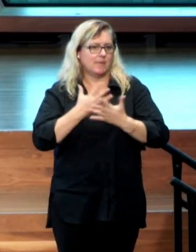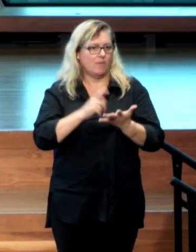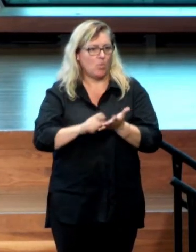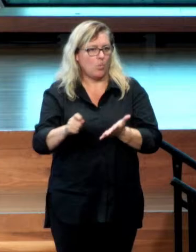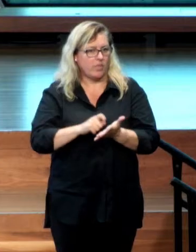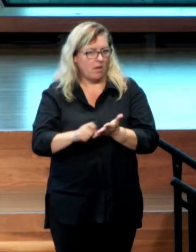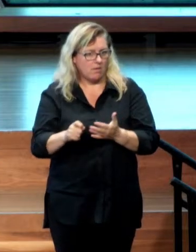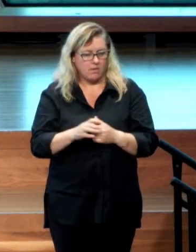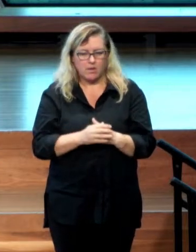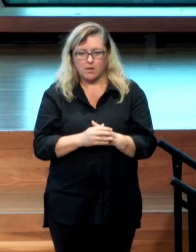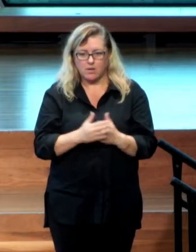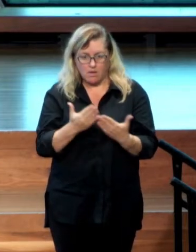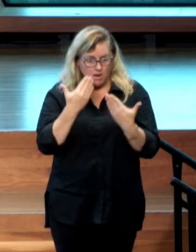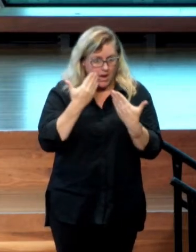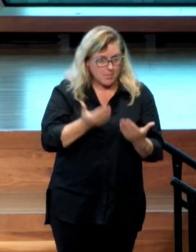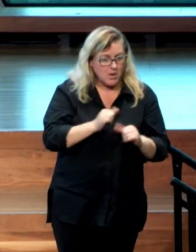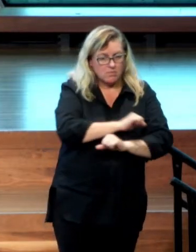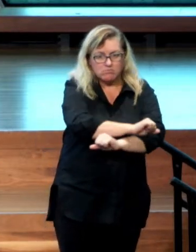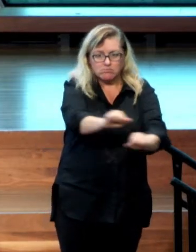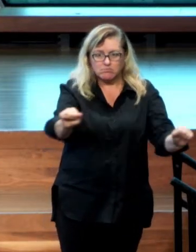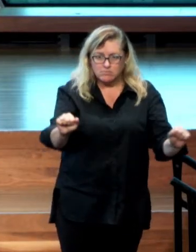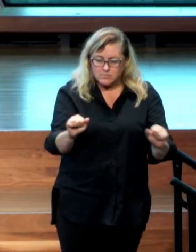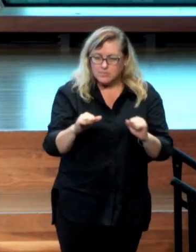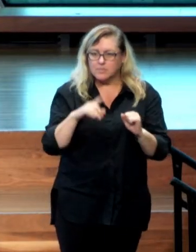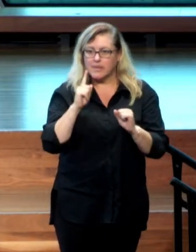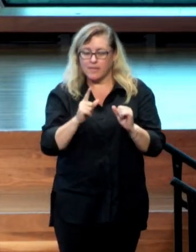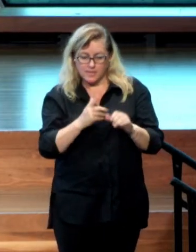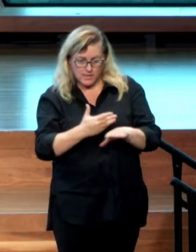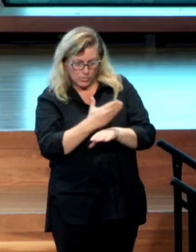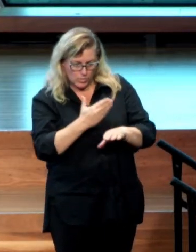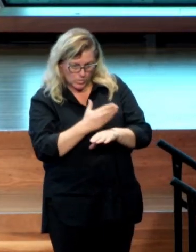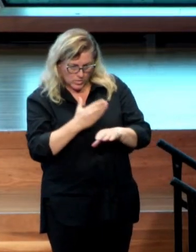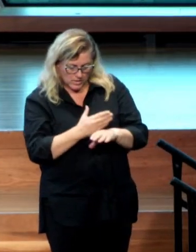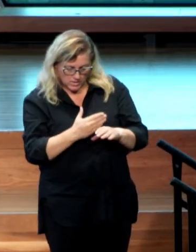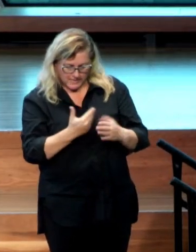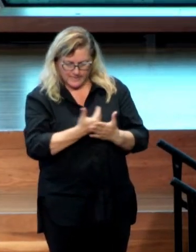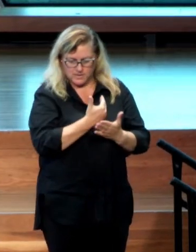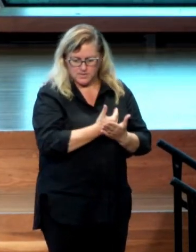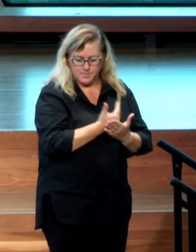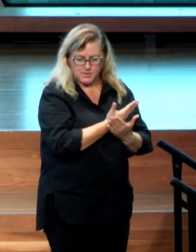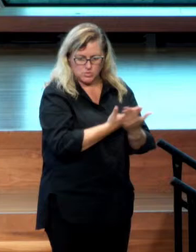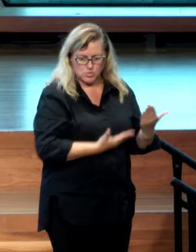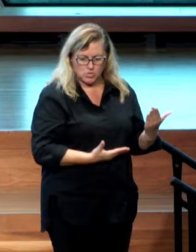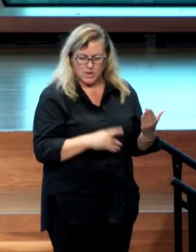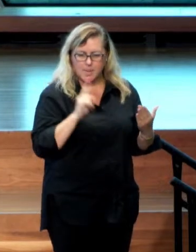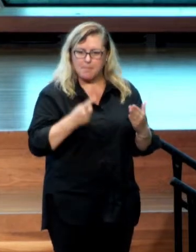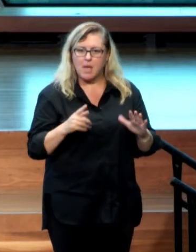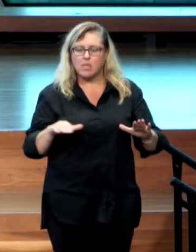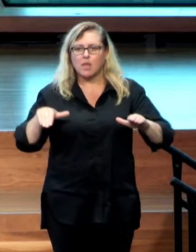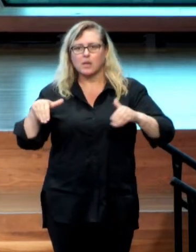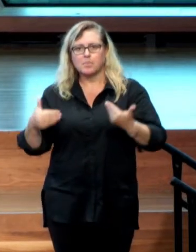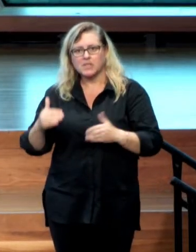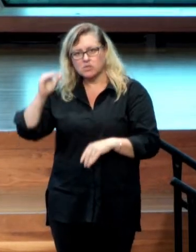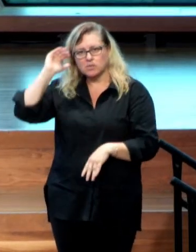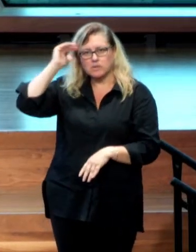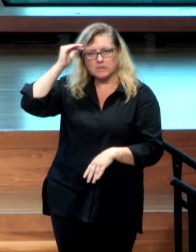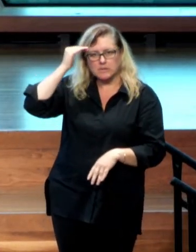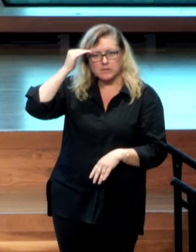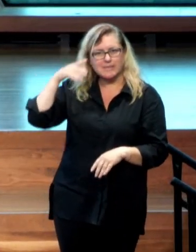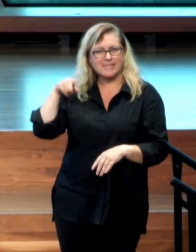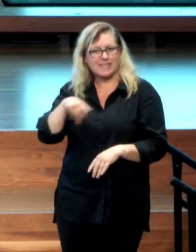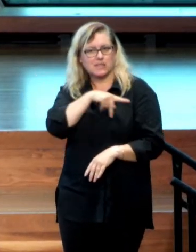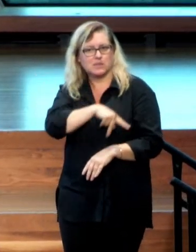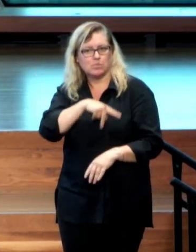And I admire the authors not just for their exceptional work as the custodians of these stories, but for matching the determination that this